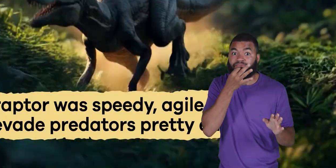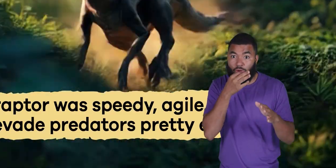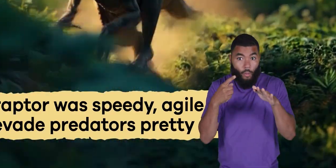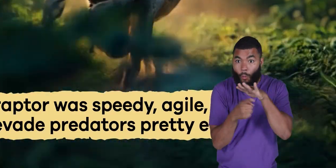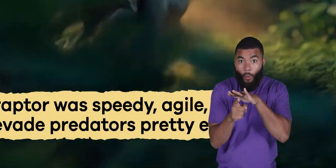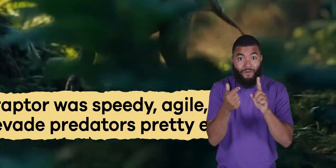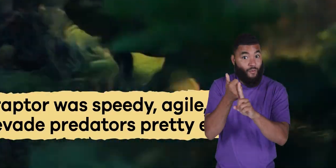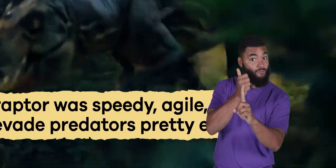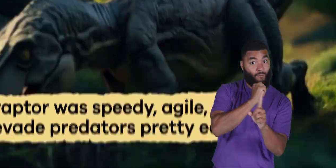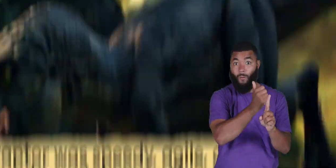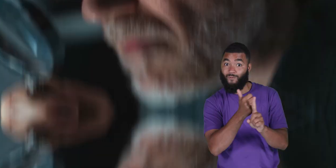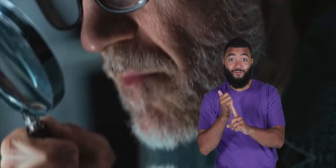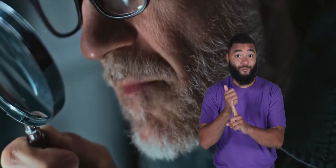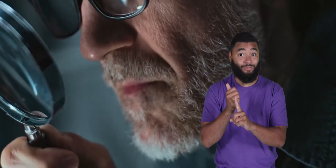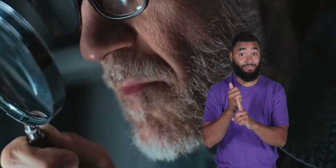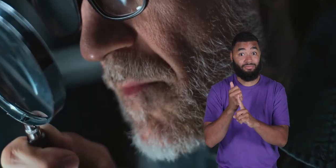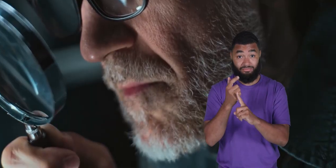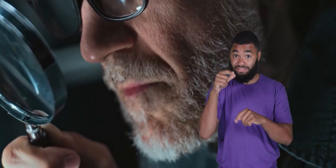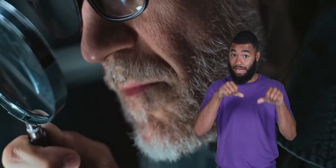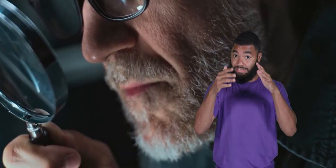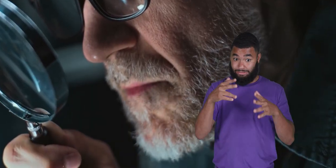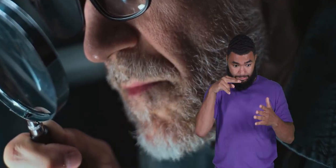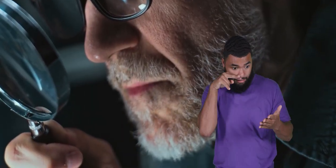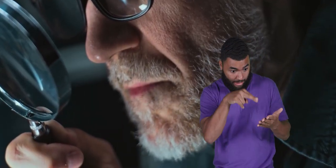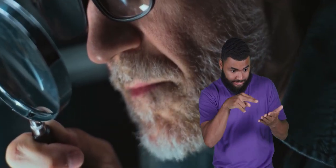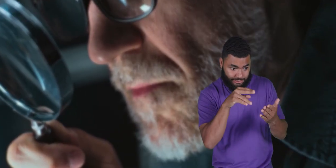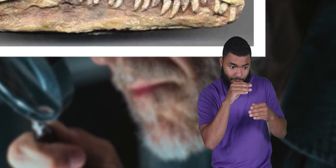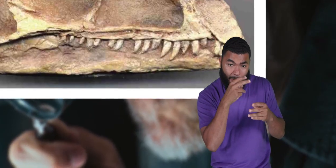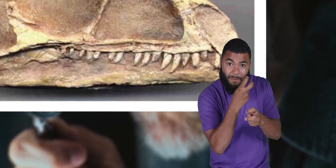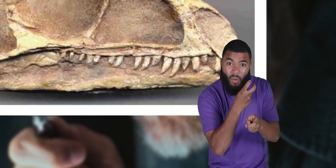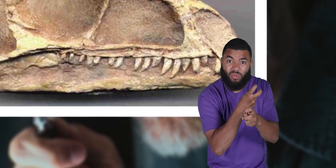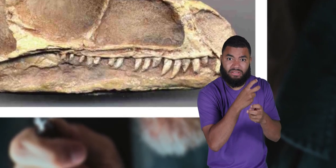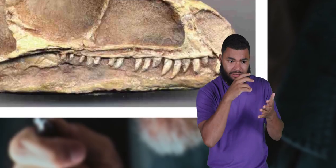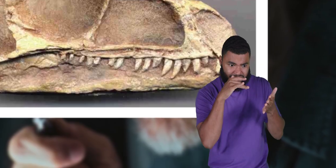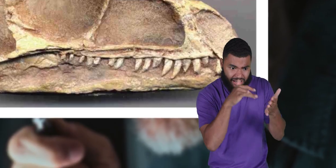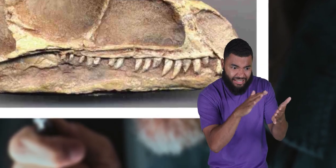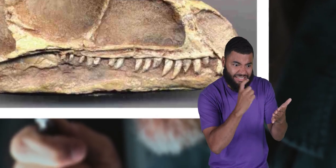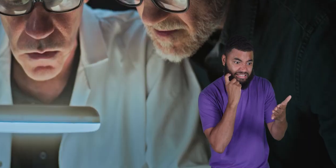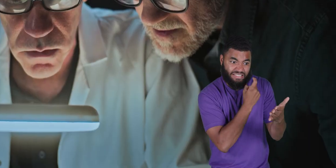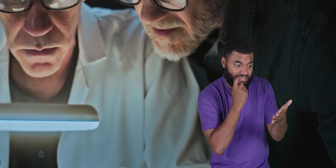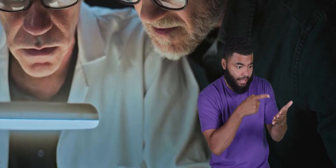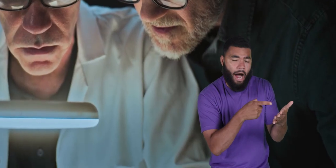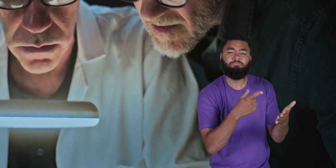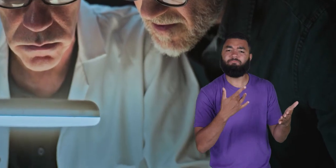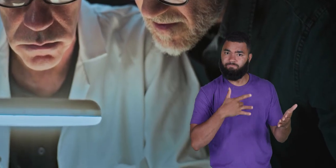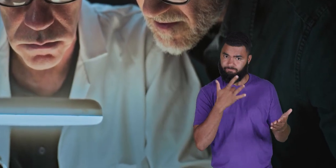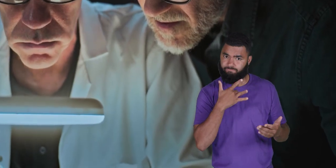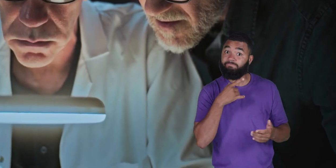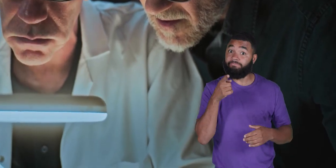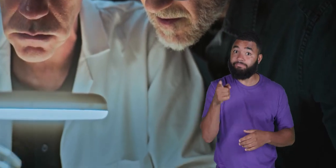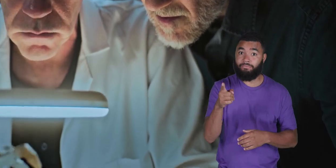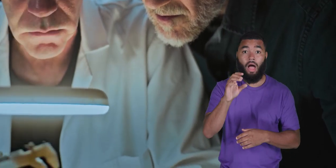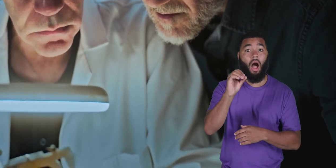predators pretty easily. Using fossil remains and studying the Eoraptor's teeth, biologists believe